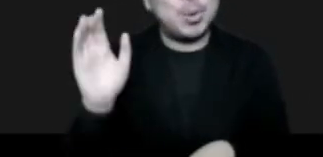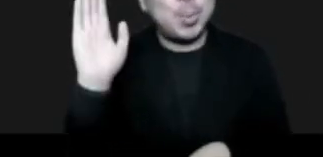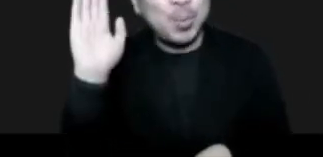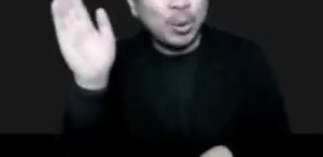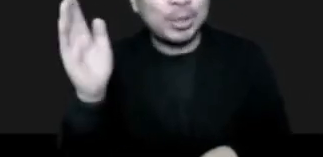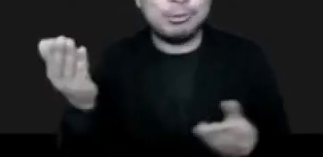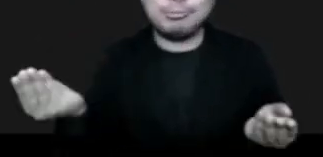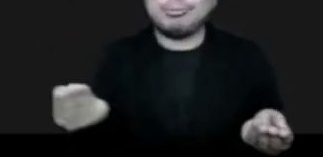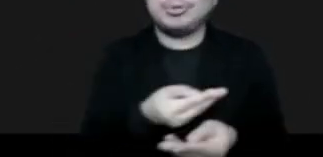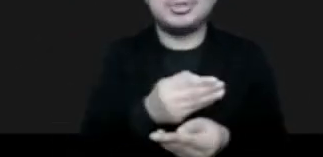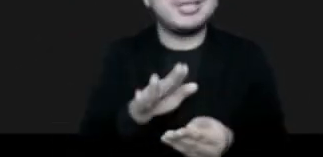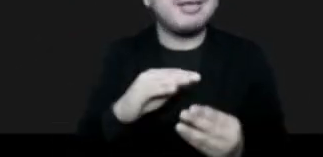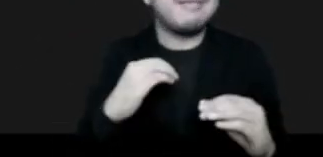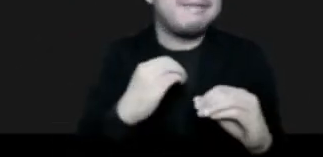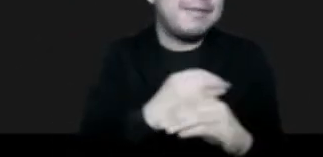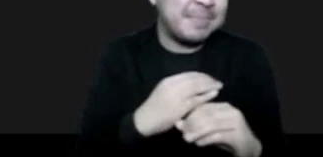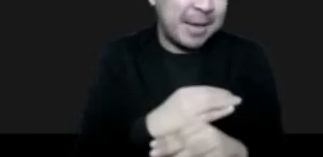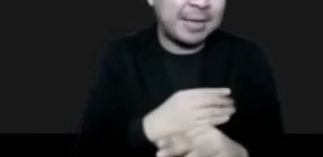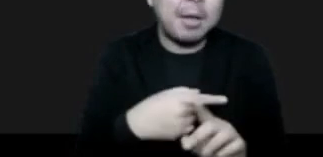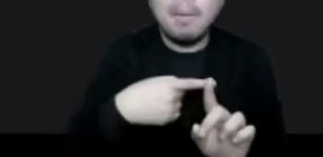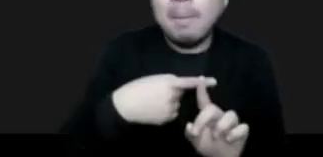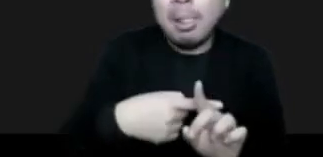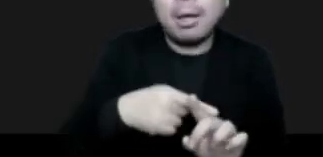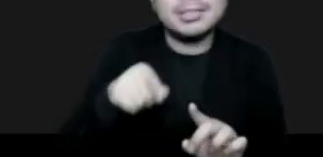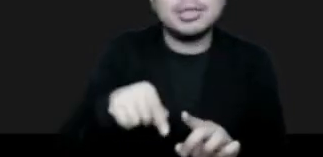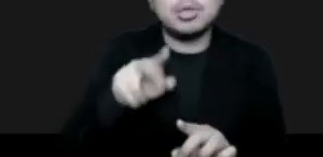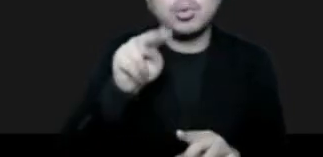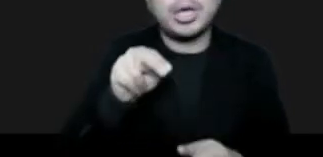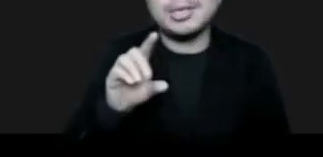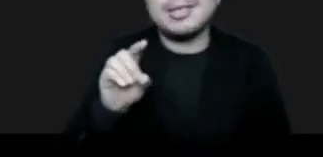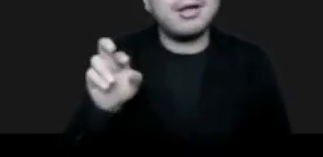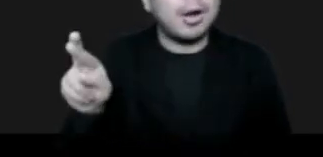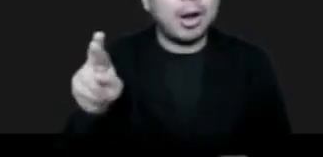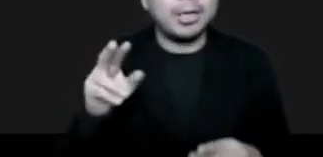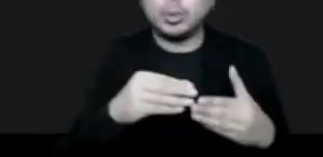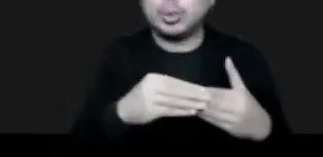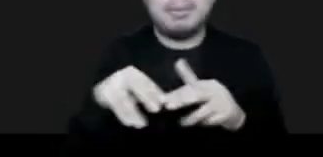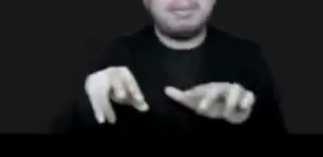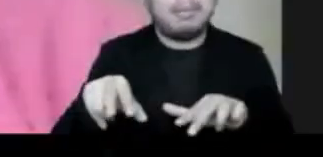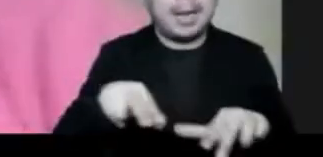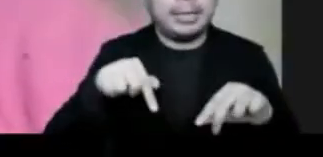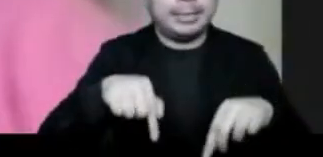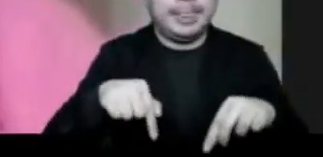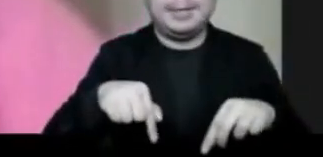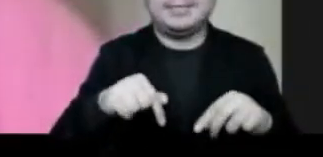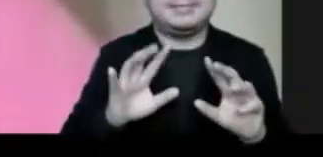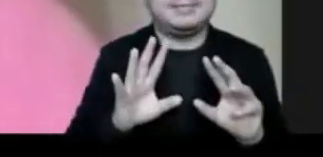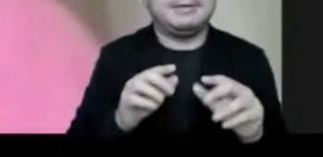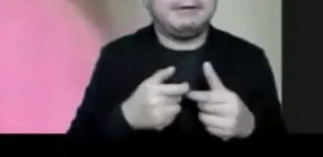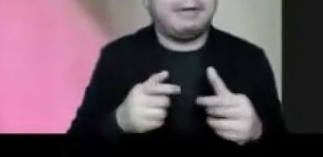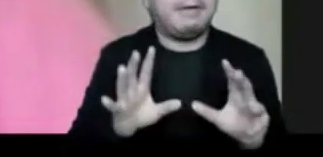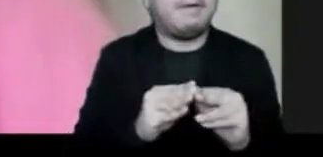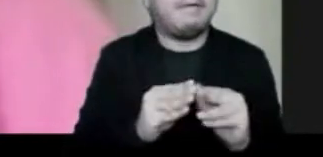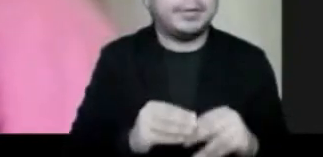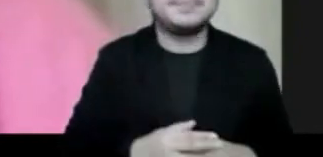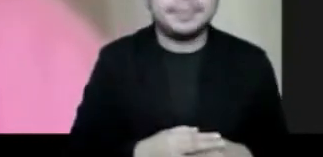session, as well as to UNDRR for leading us through this platform. Thank you. Over to you, Nermeen. Thank you, Talal. I just realized